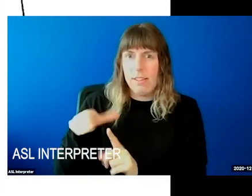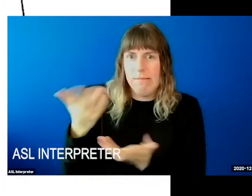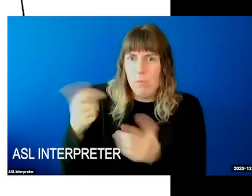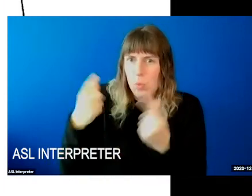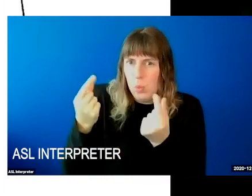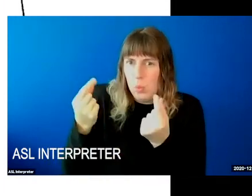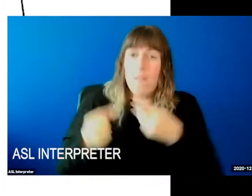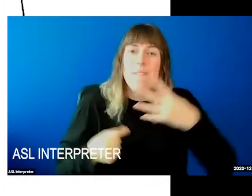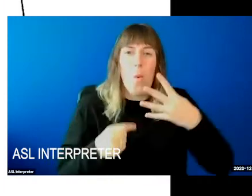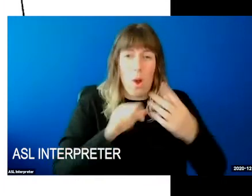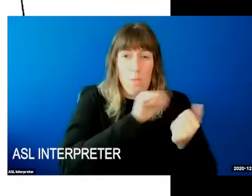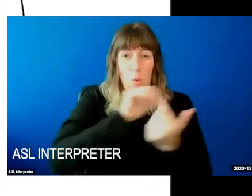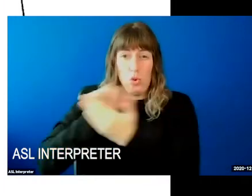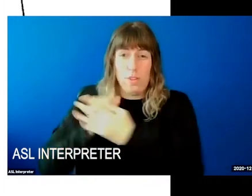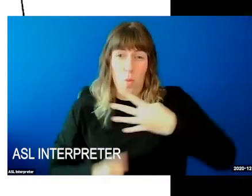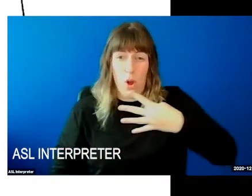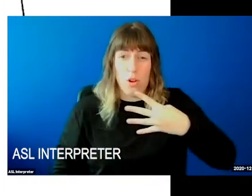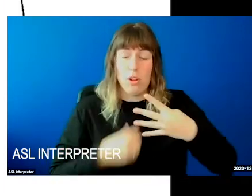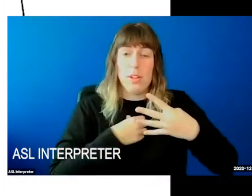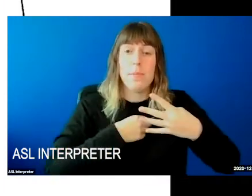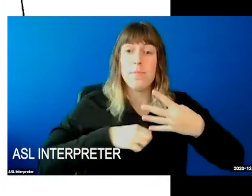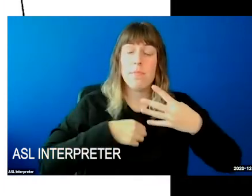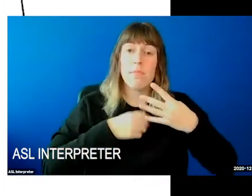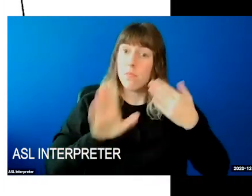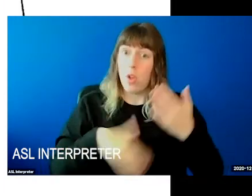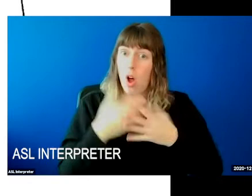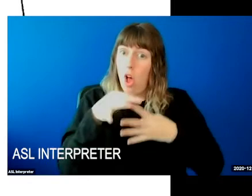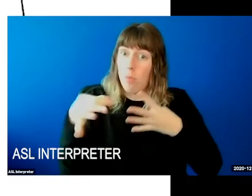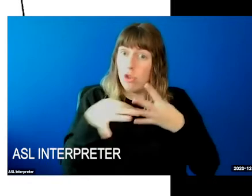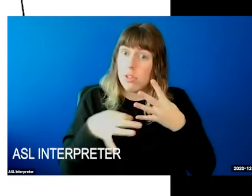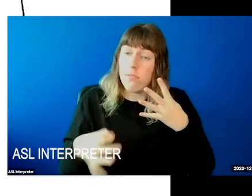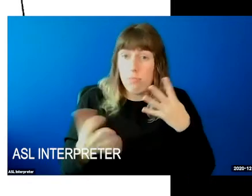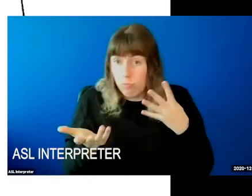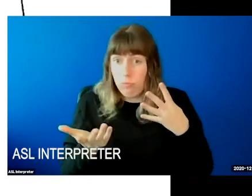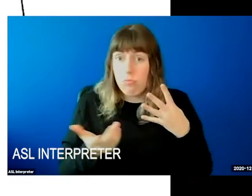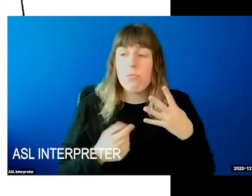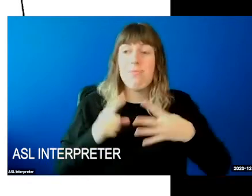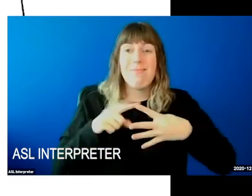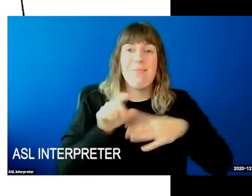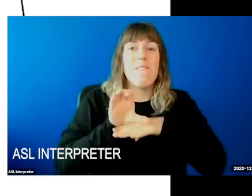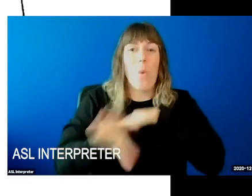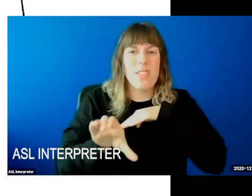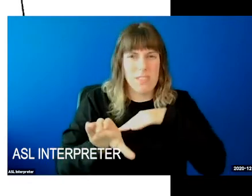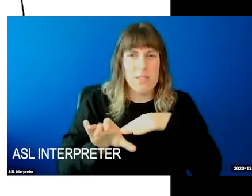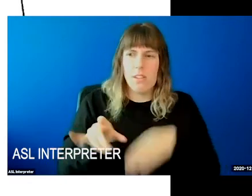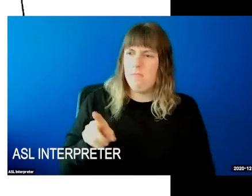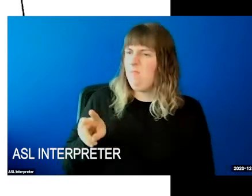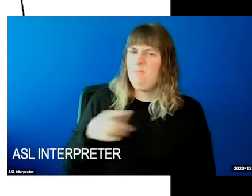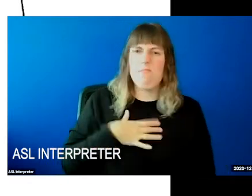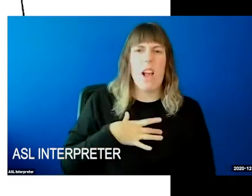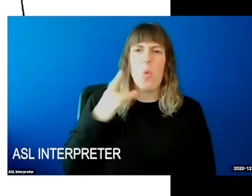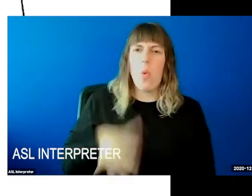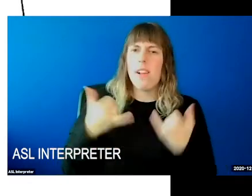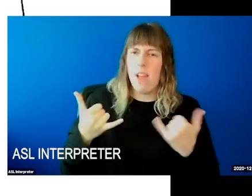can deal with it. And these are they all have their place. One is forcing. I don't like the way things are. I'm